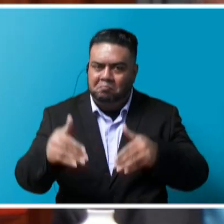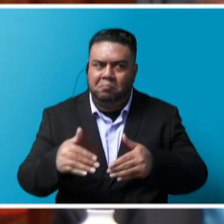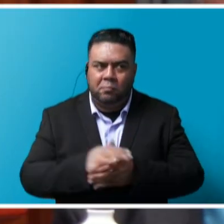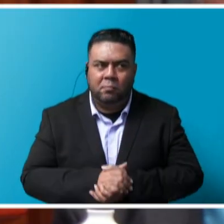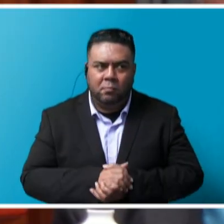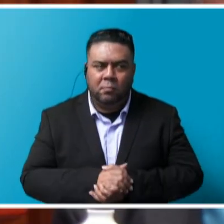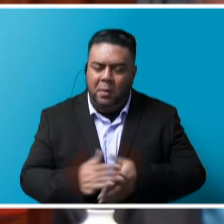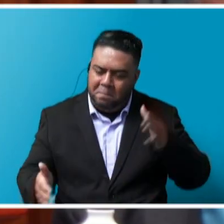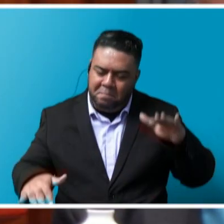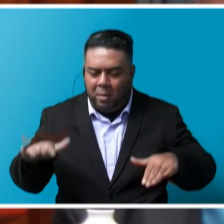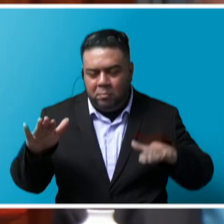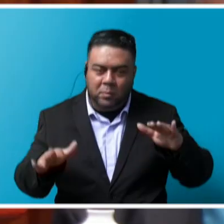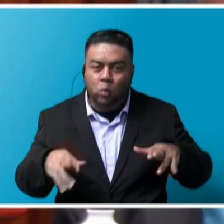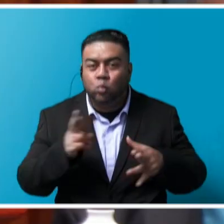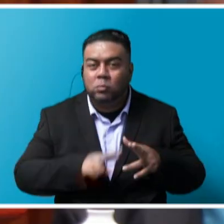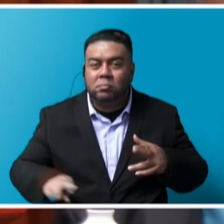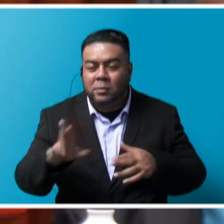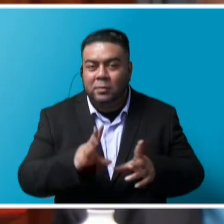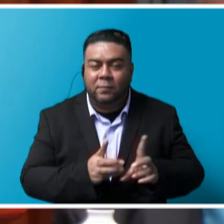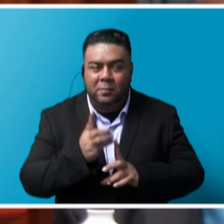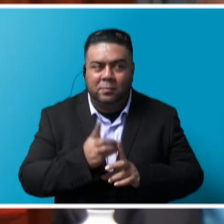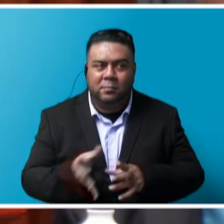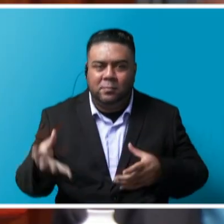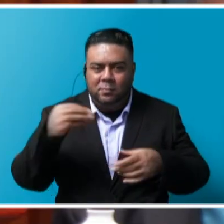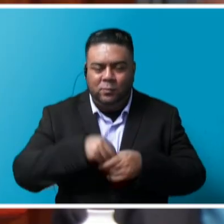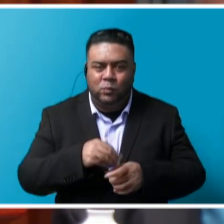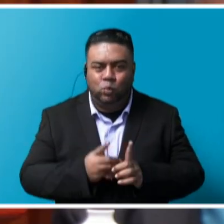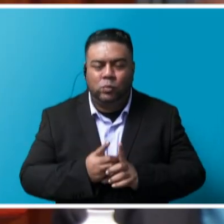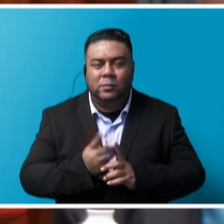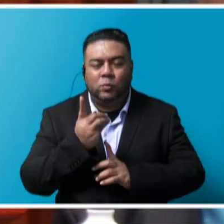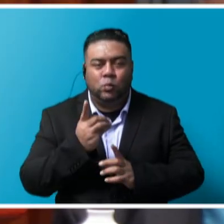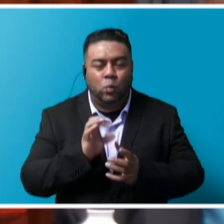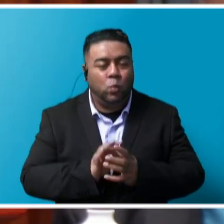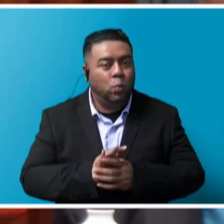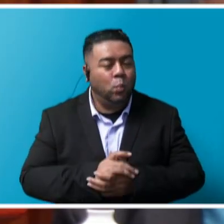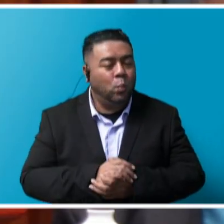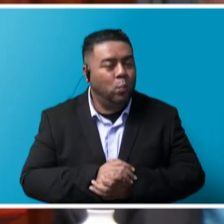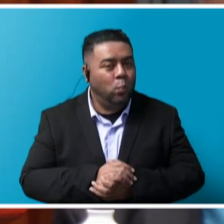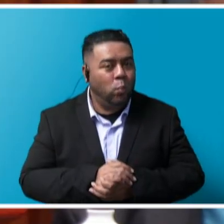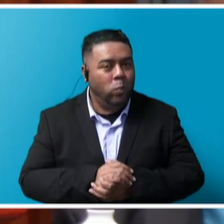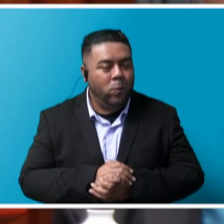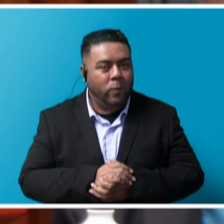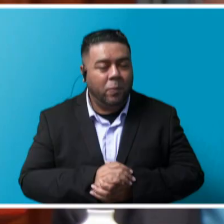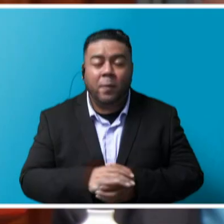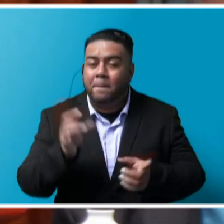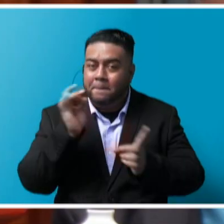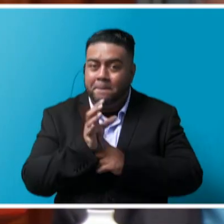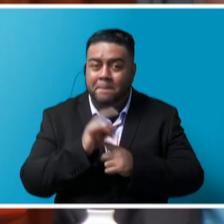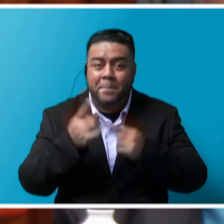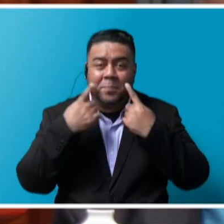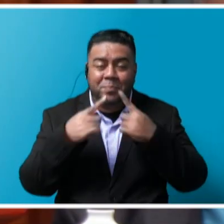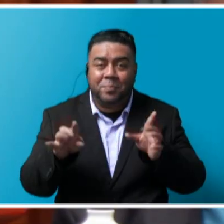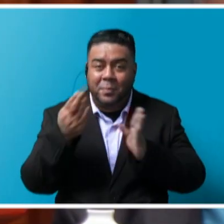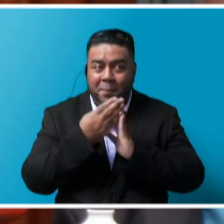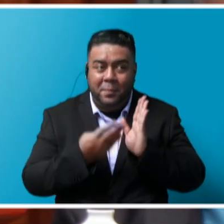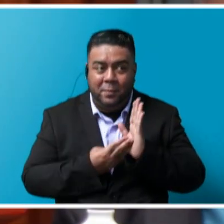balanced regional development as well as inclusive growth. The Speaker, one of the most important announcements in this budget is the